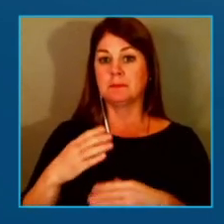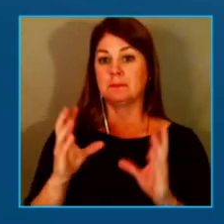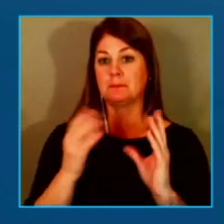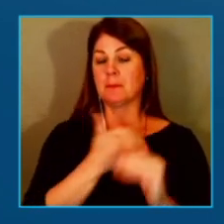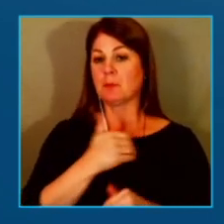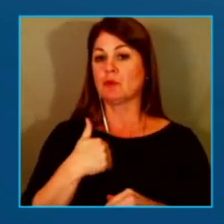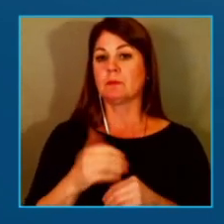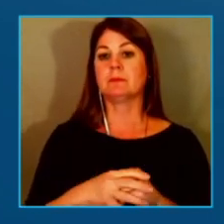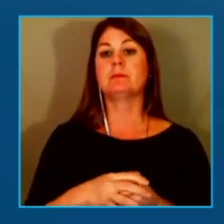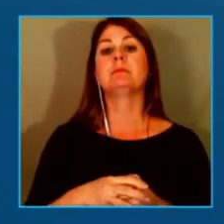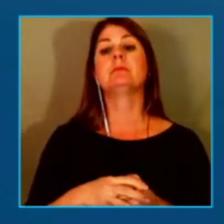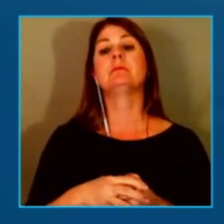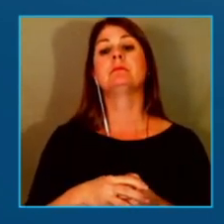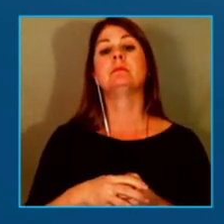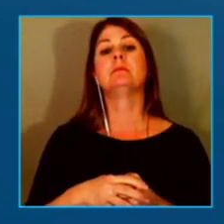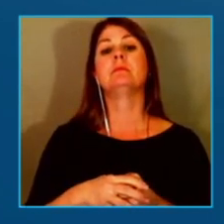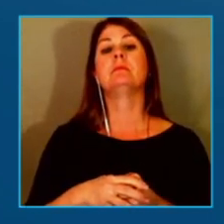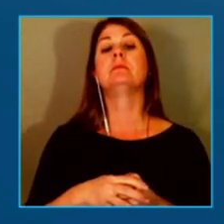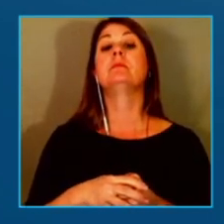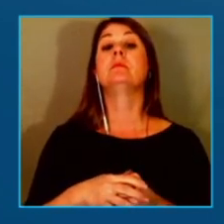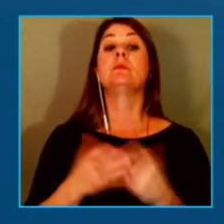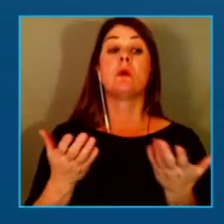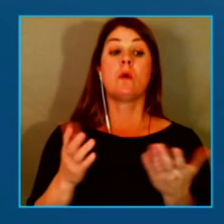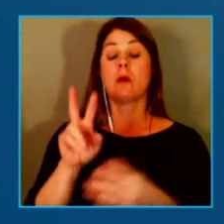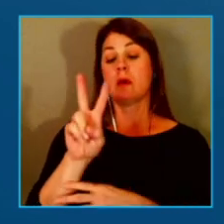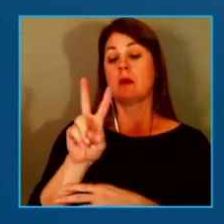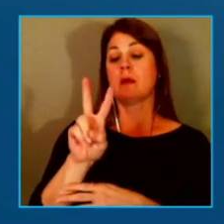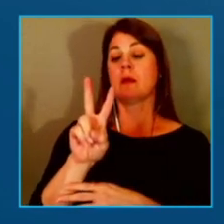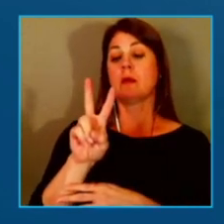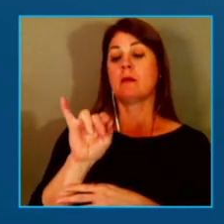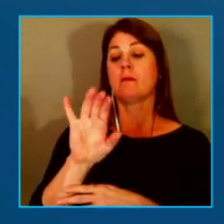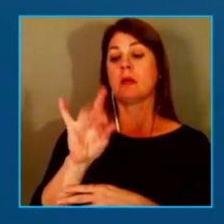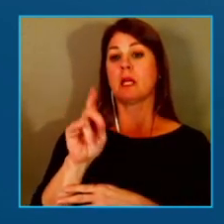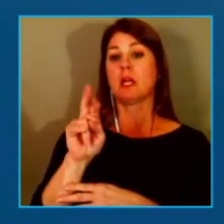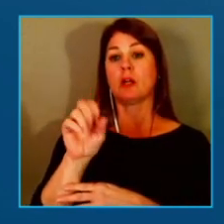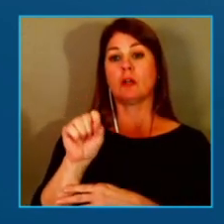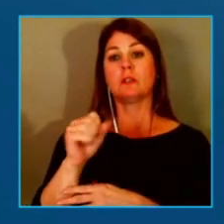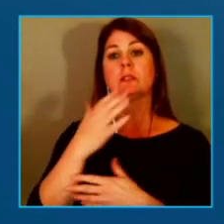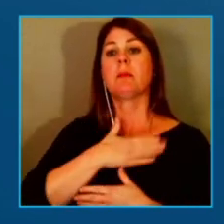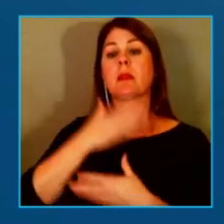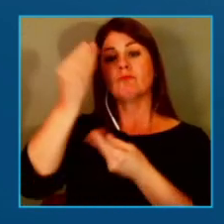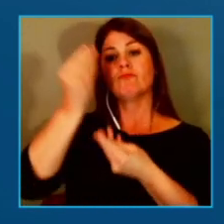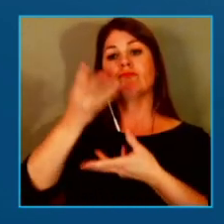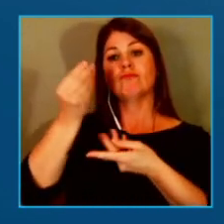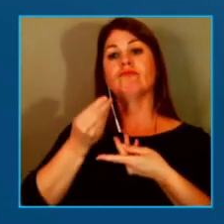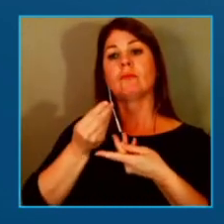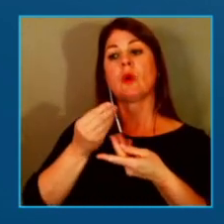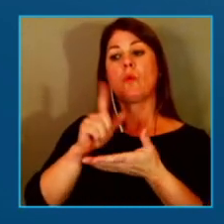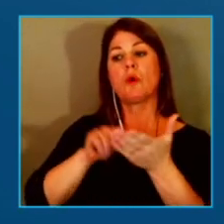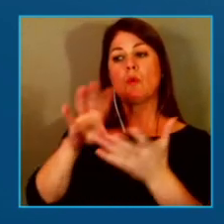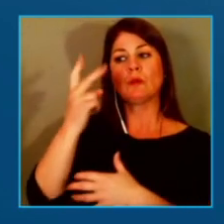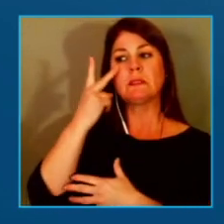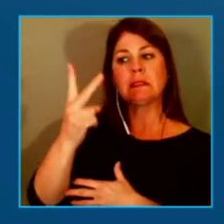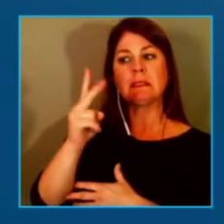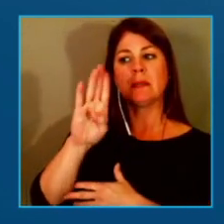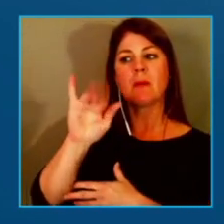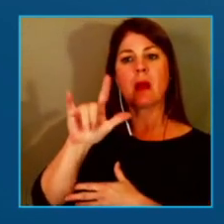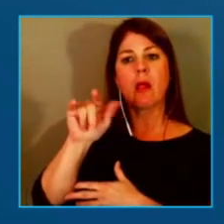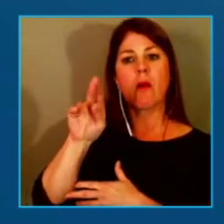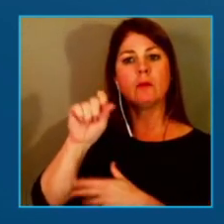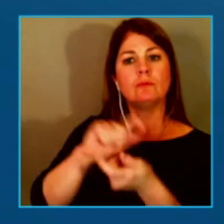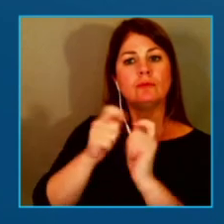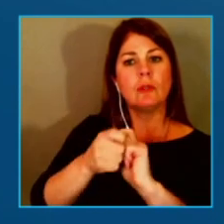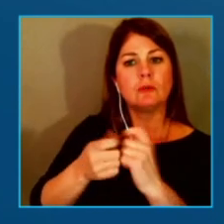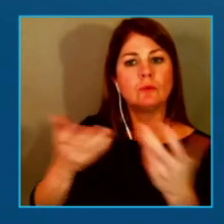Ms. Vickers to share her thoughts on how she would like to see the bylaws change to address the issues she